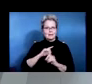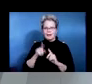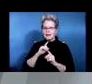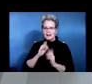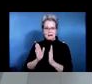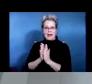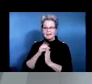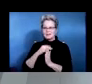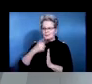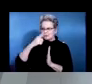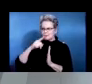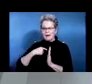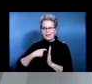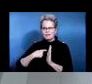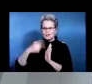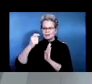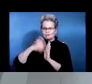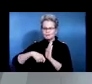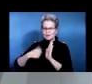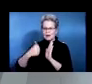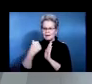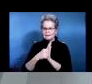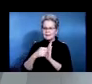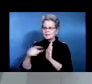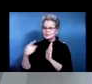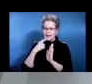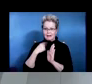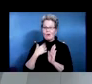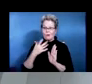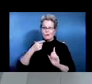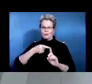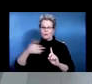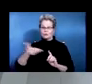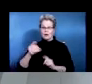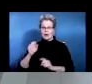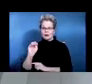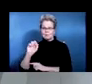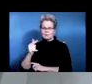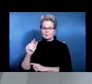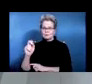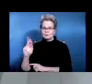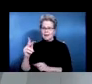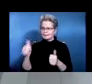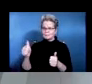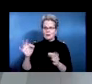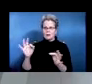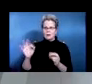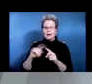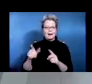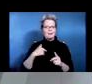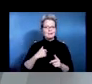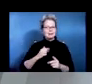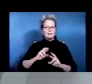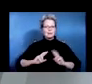that type of letter of intent um so we the hope that you're seeing through these case exam this case